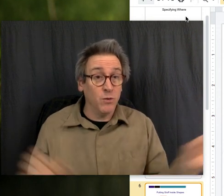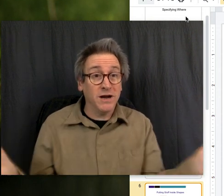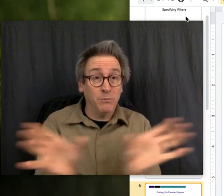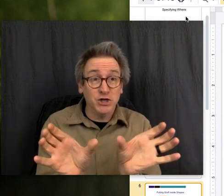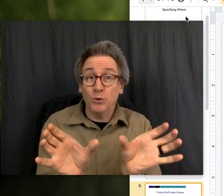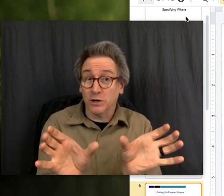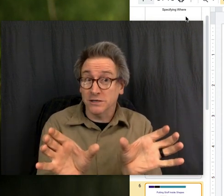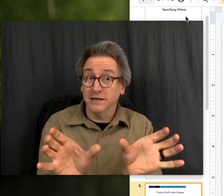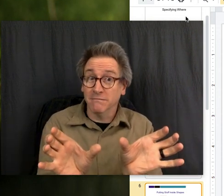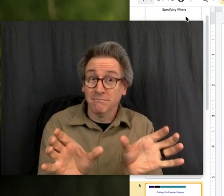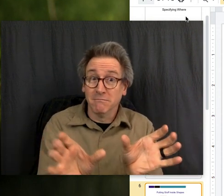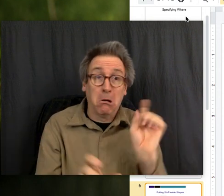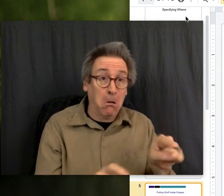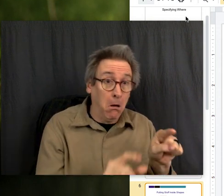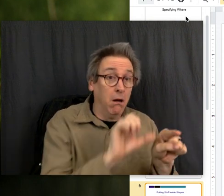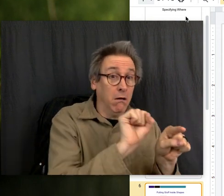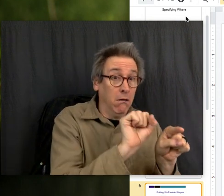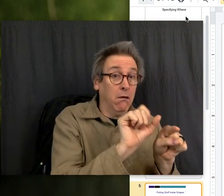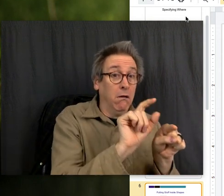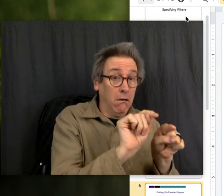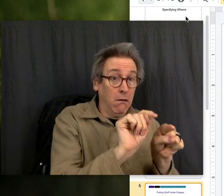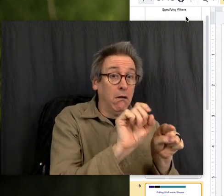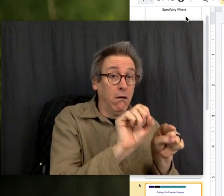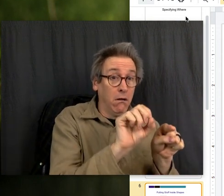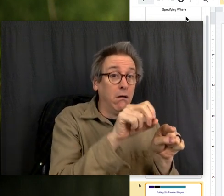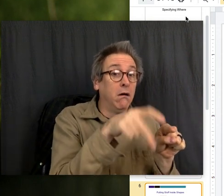so if we wanted to put two words in,